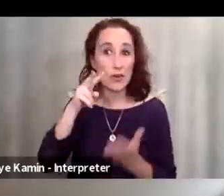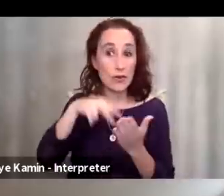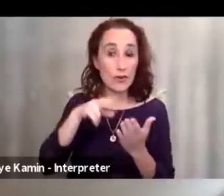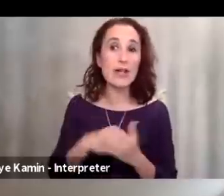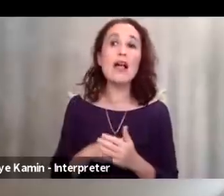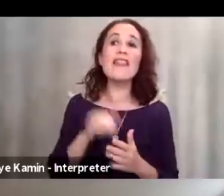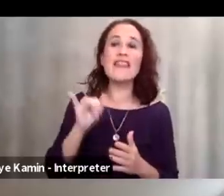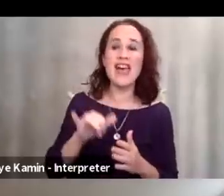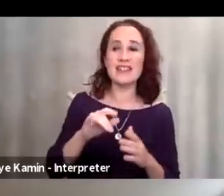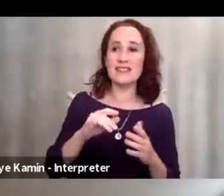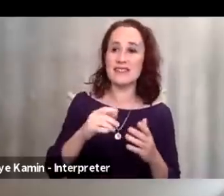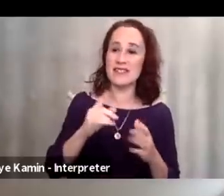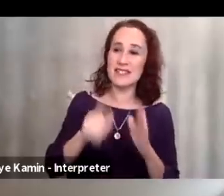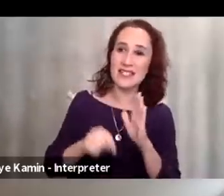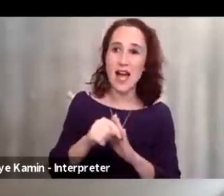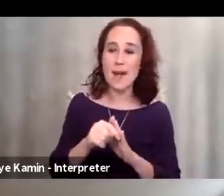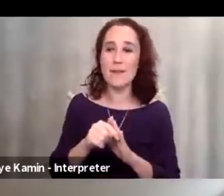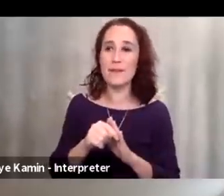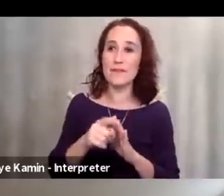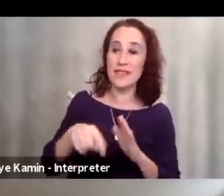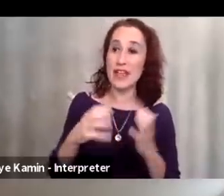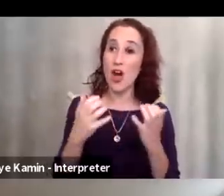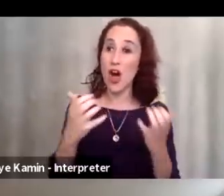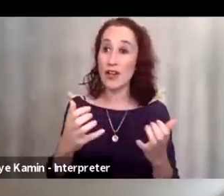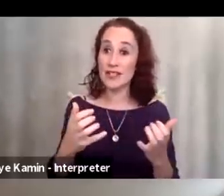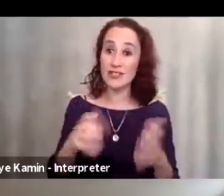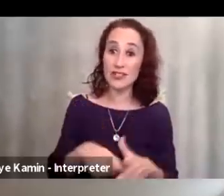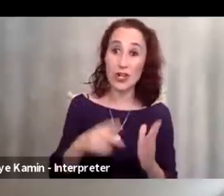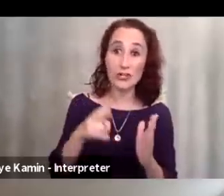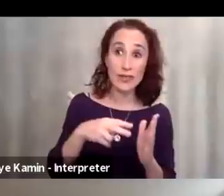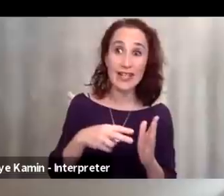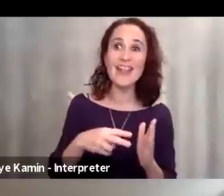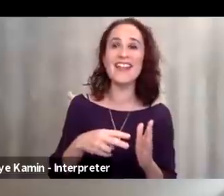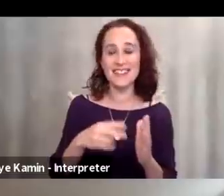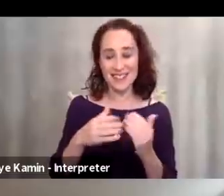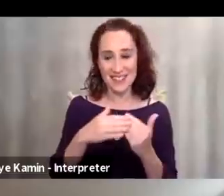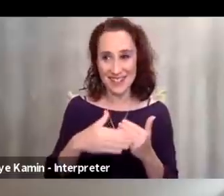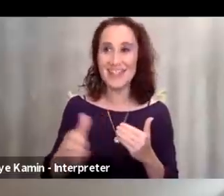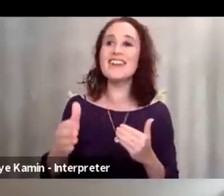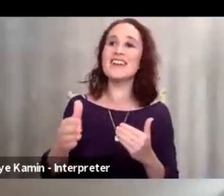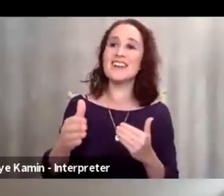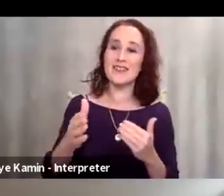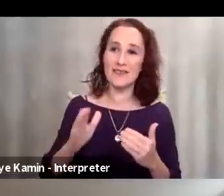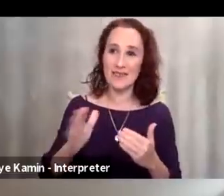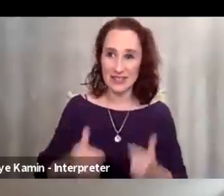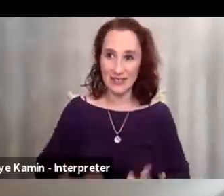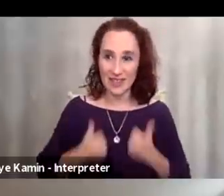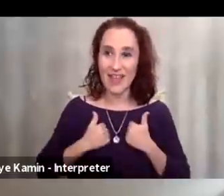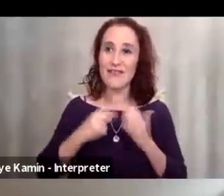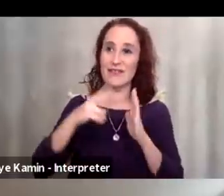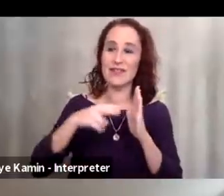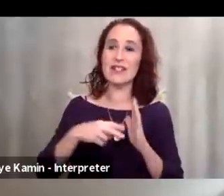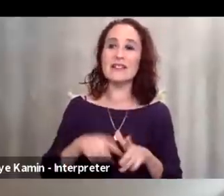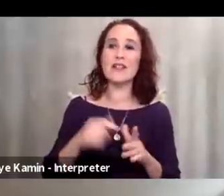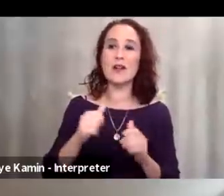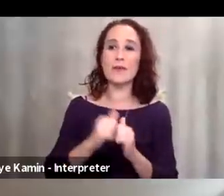lifelong readers. Can you tell us why you decided to write for this audience? And we'll start with Lorelei and we'll go around.